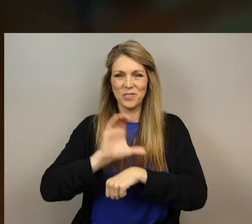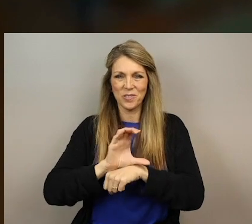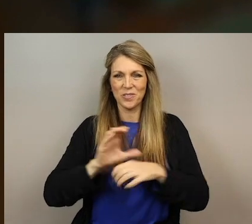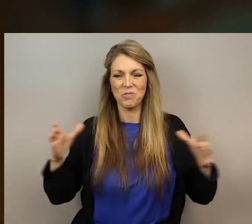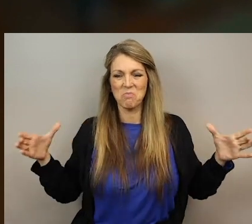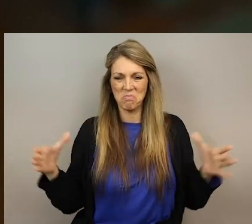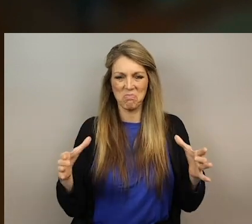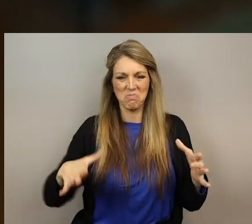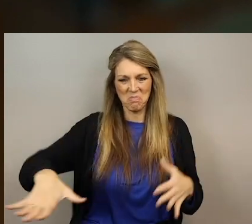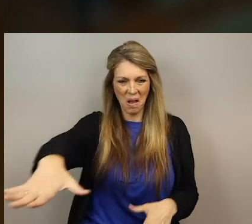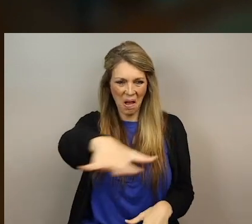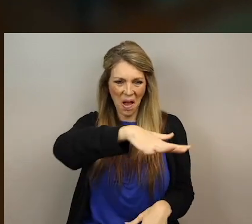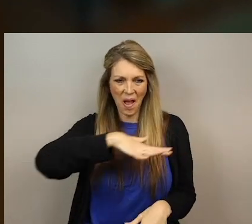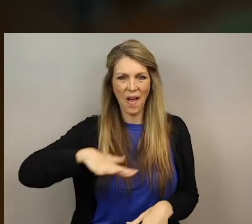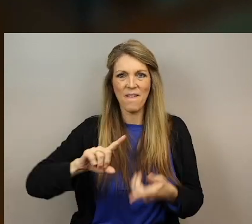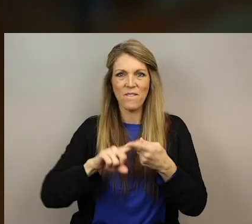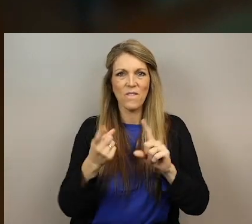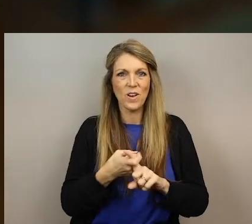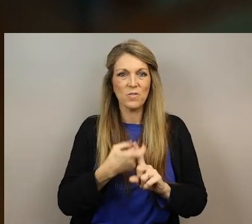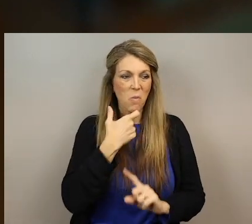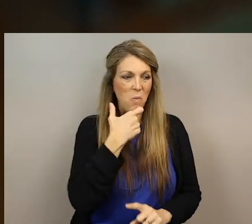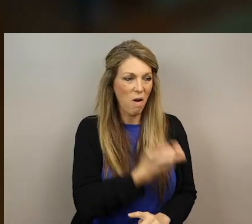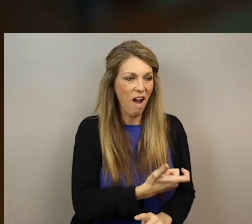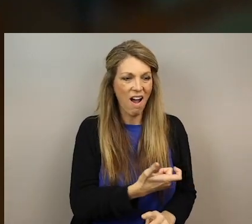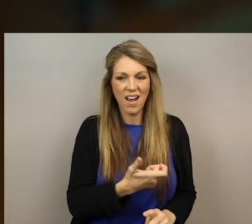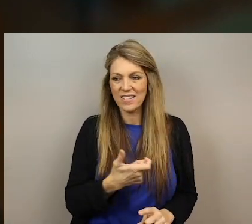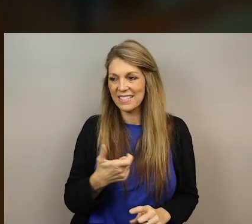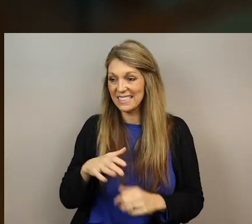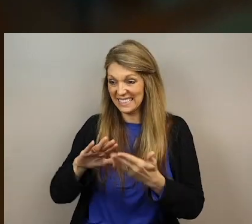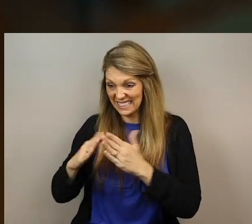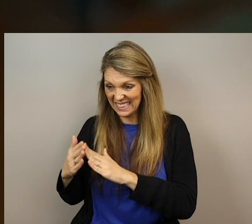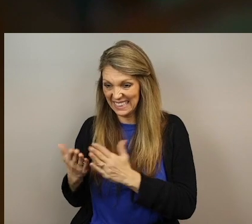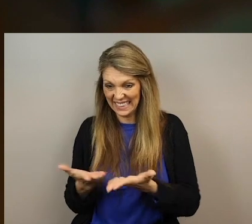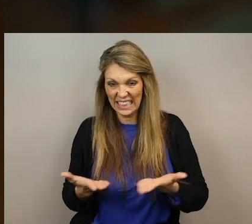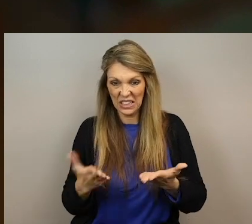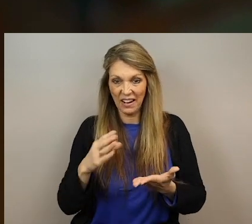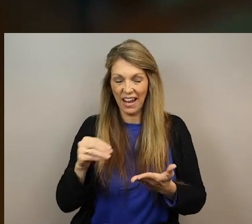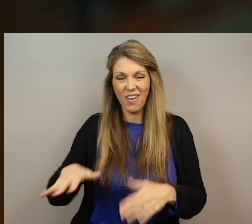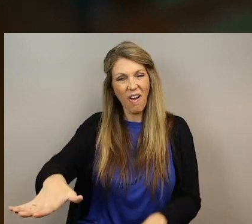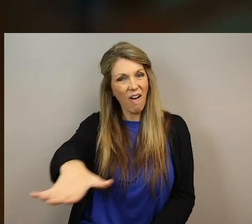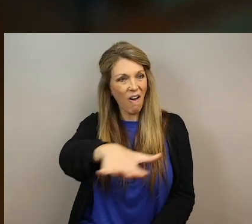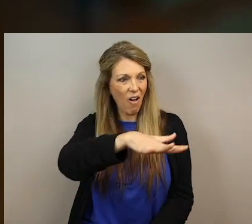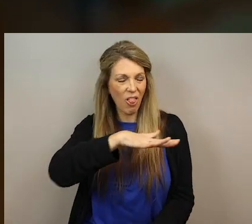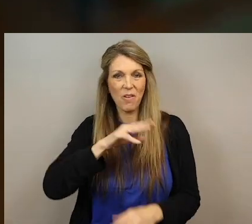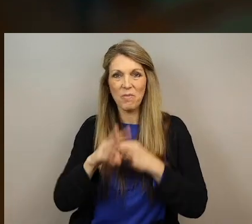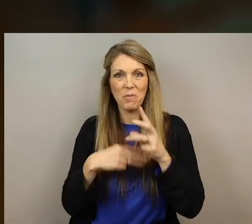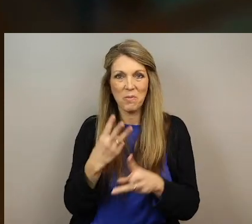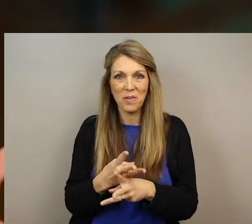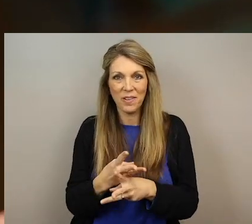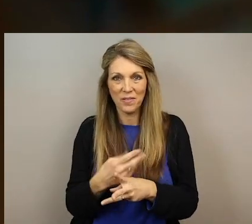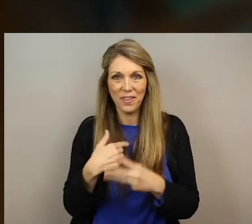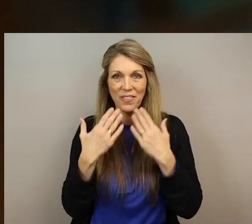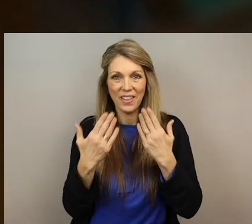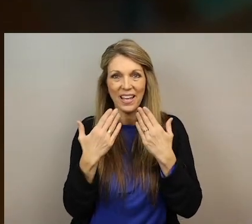all over the place. I know we have friends watching not just from the city here. We have friends watching from all over the world, really.